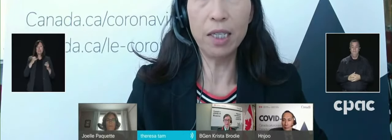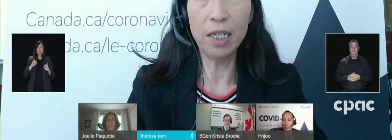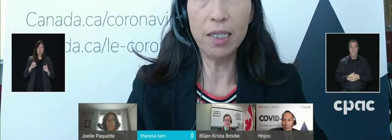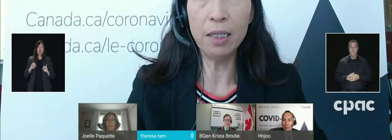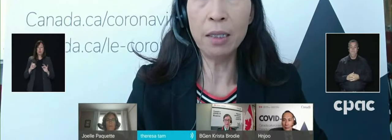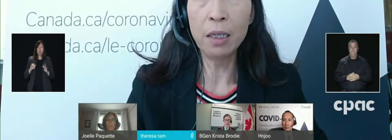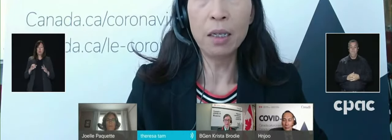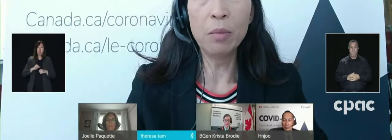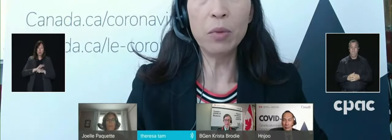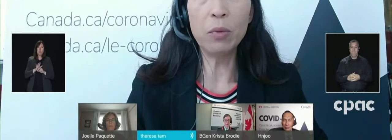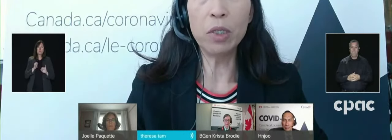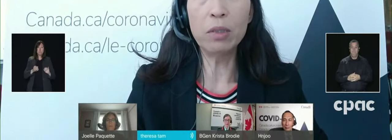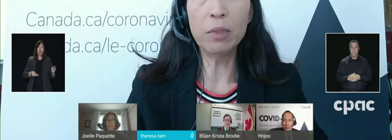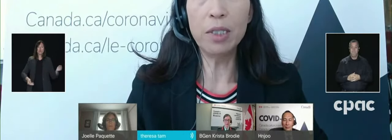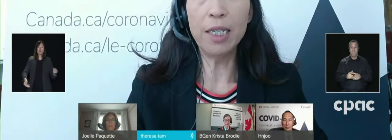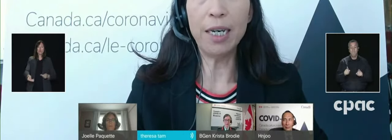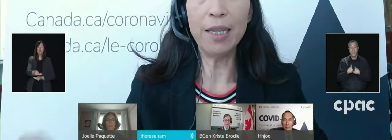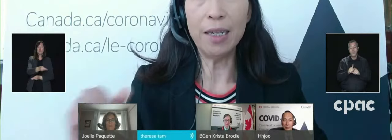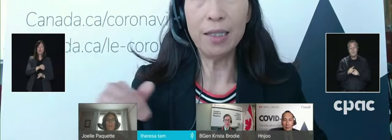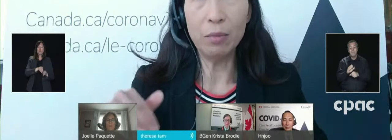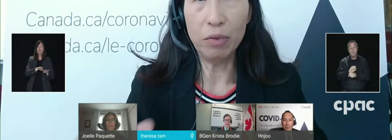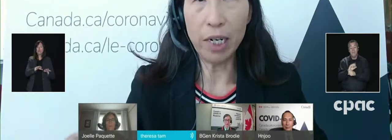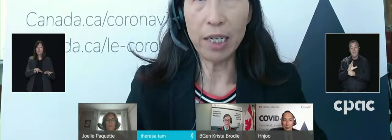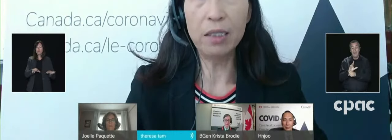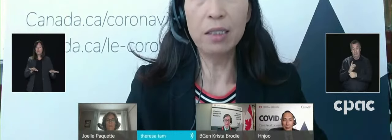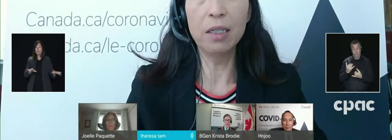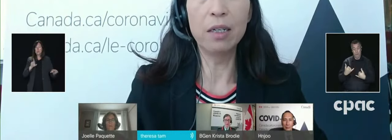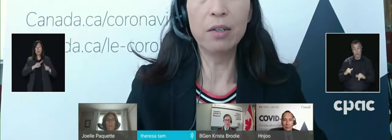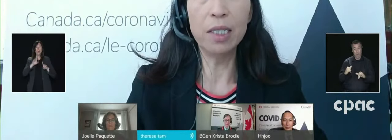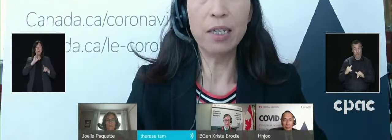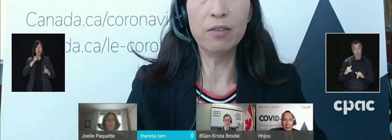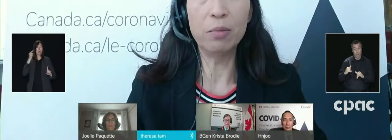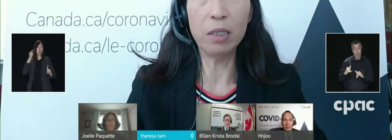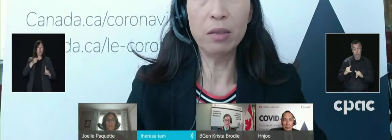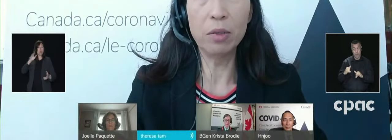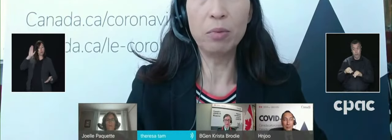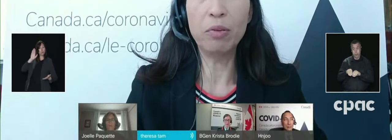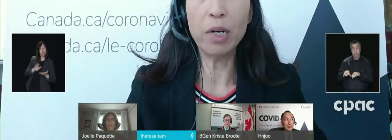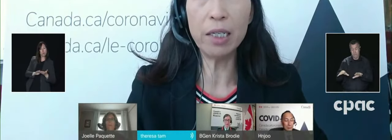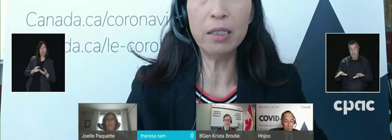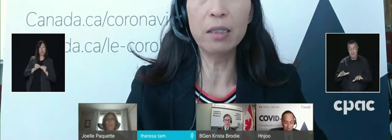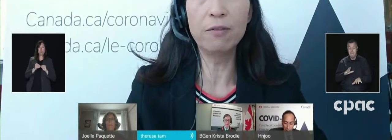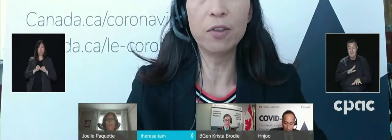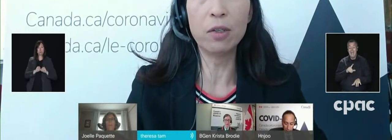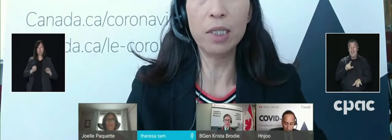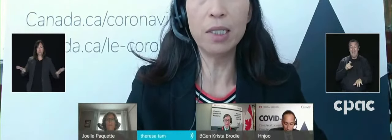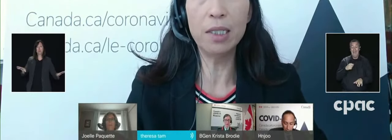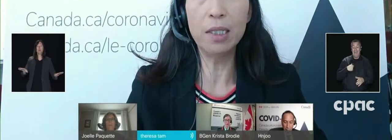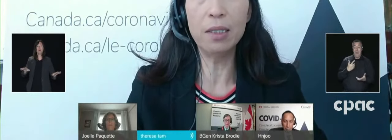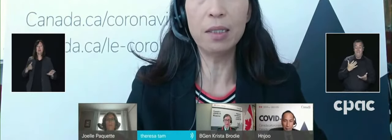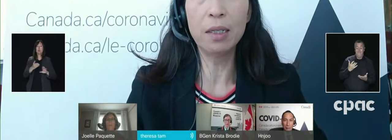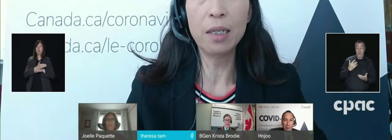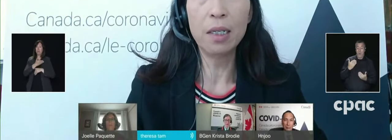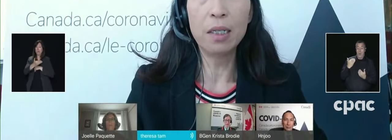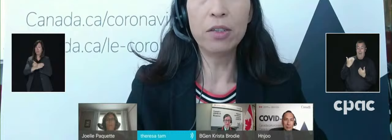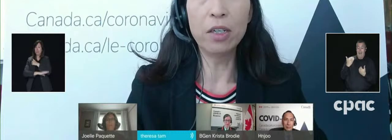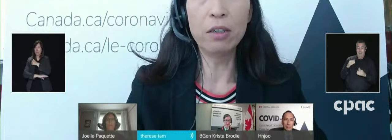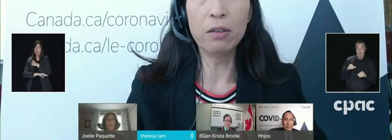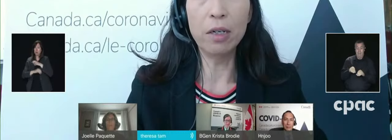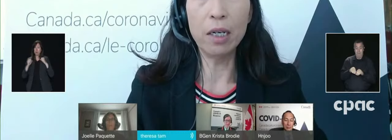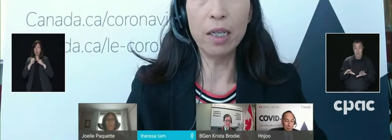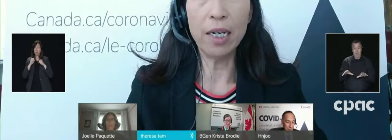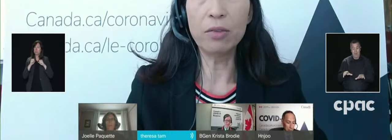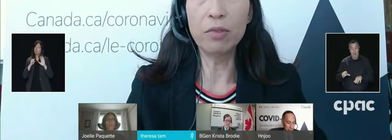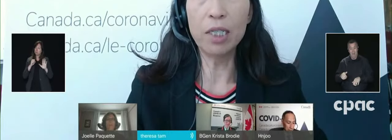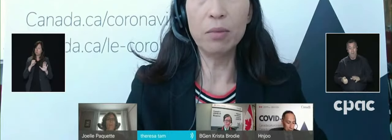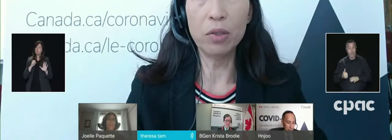of COVID-19, but we want to be able to get that suppressed to the lowest level possible prior to the fall-winter season.